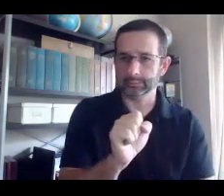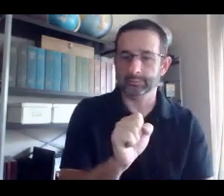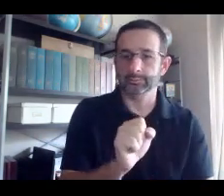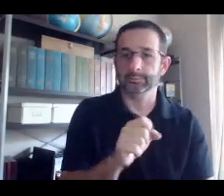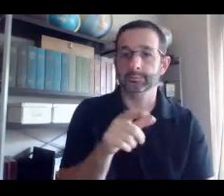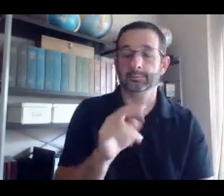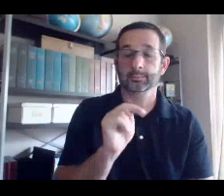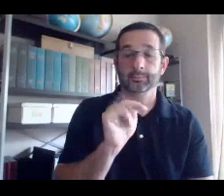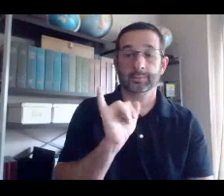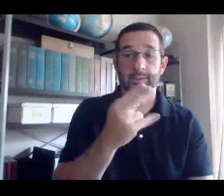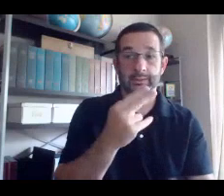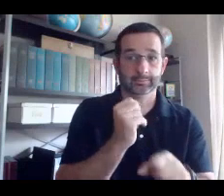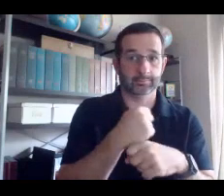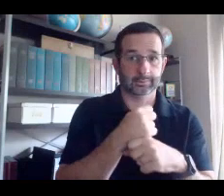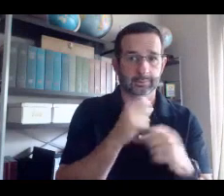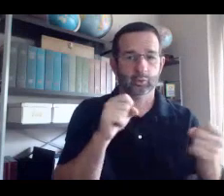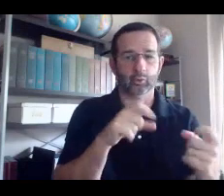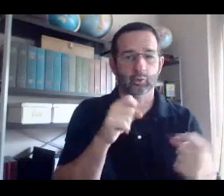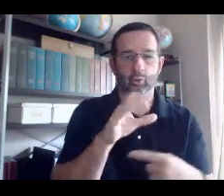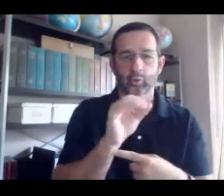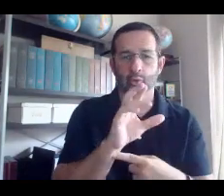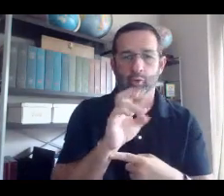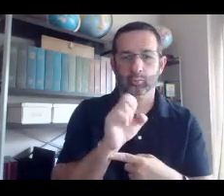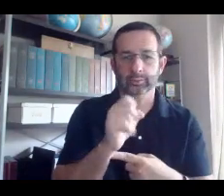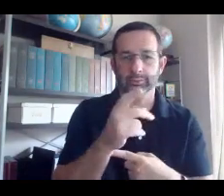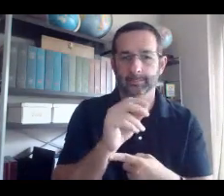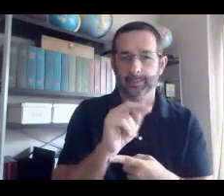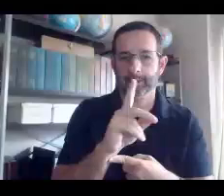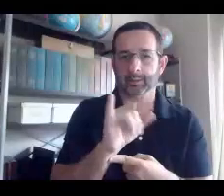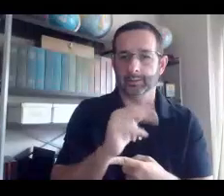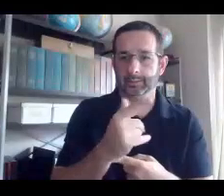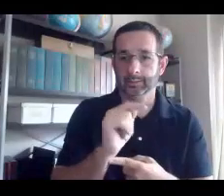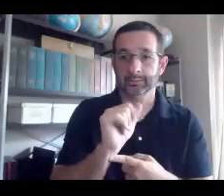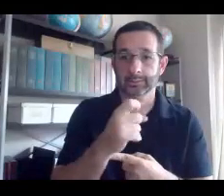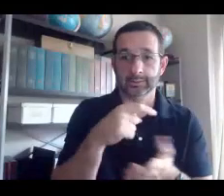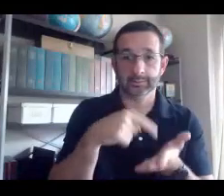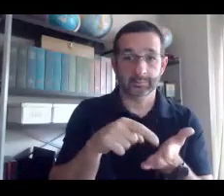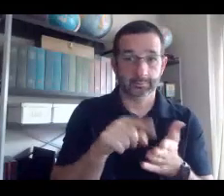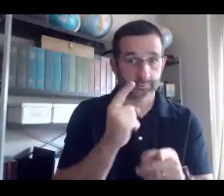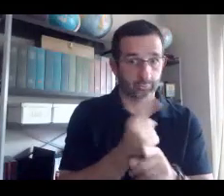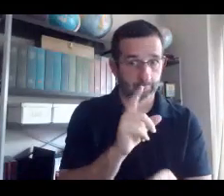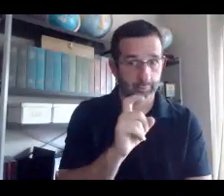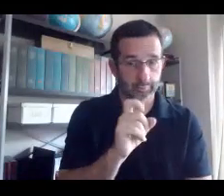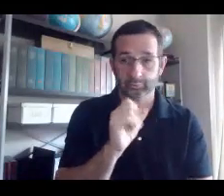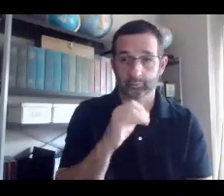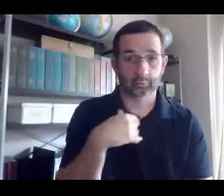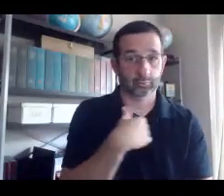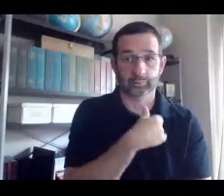Okay, next question with taxes. So NIH